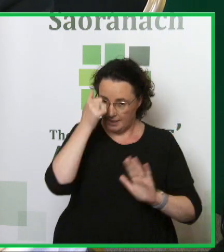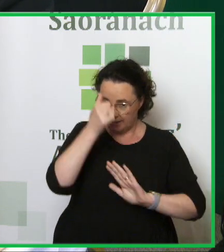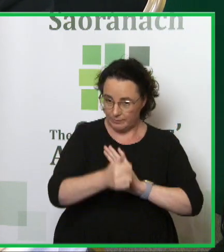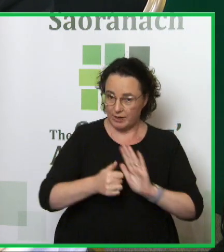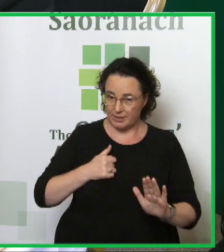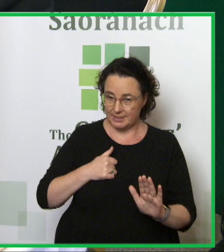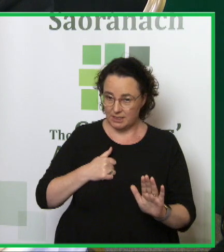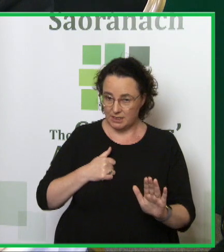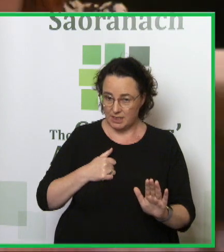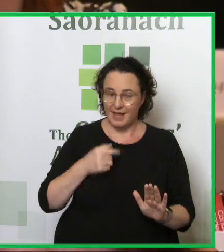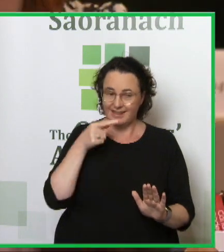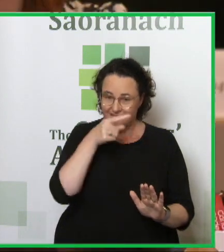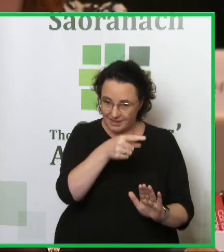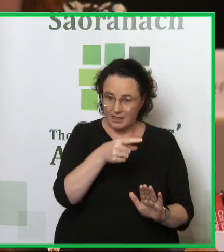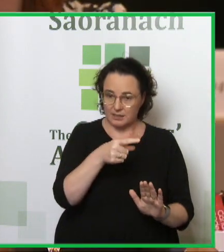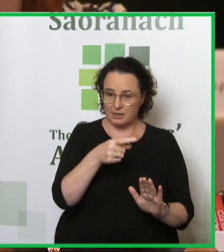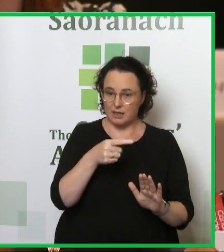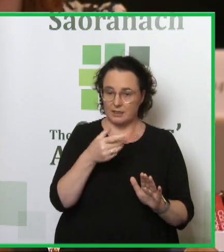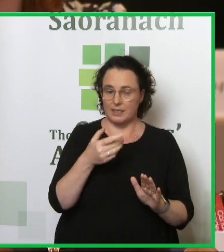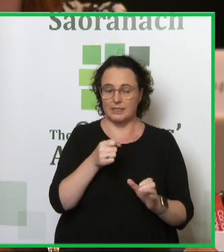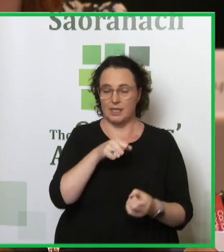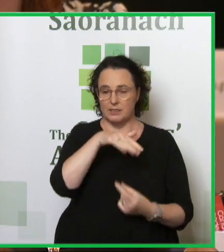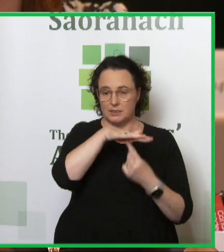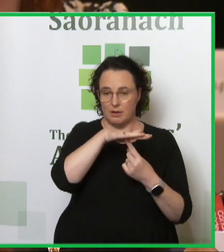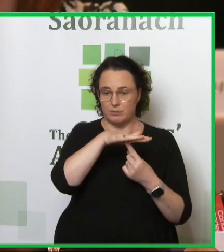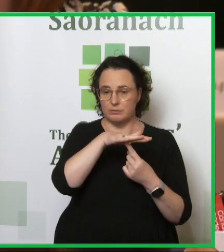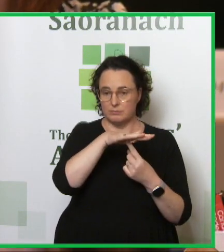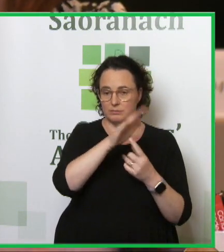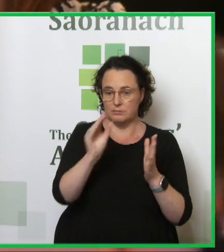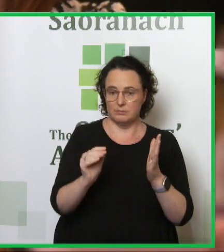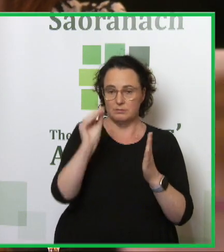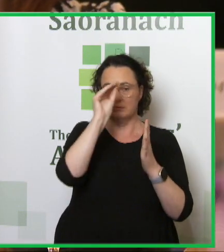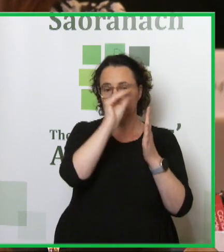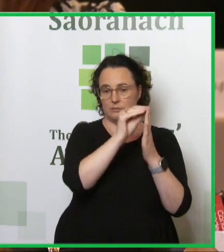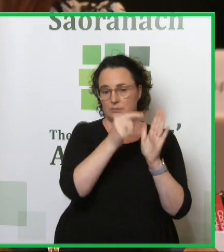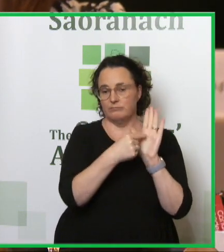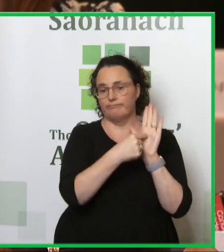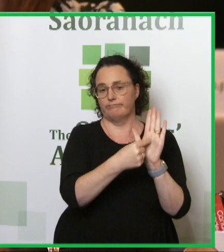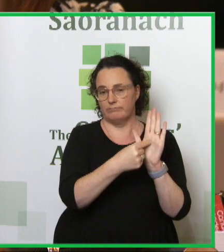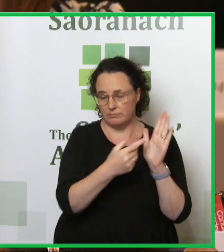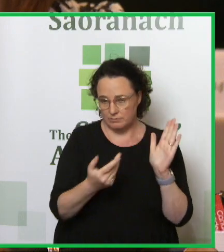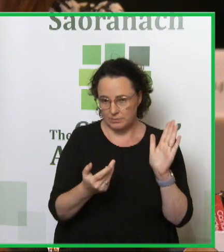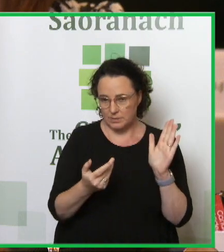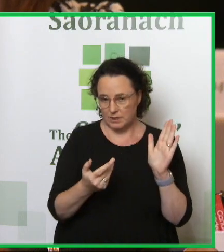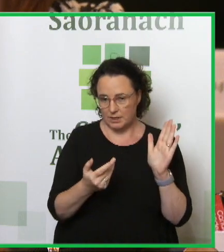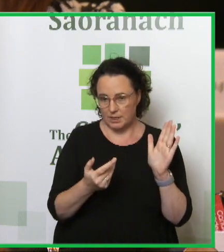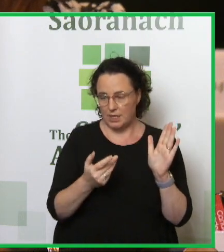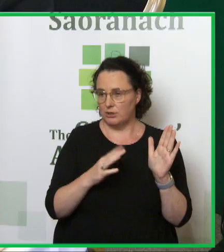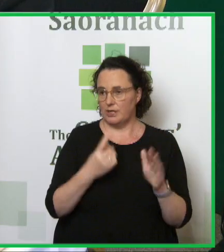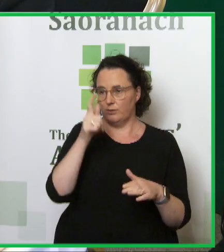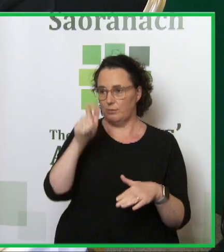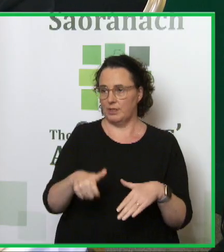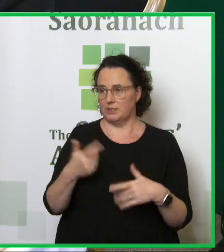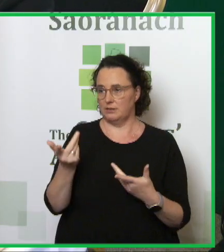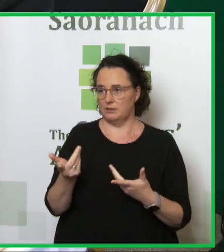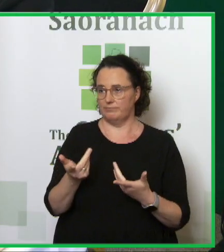is where the rubber hits the road. So it gets a top priority at a political. You could potentially have an appointed czar flying solo